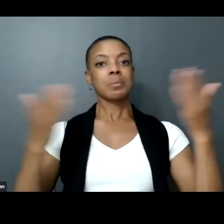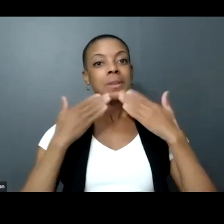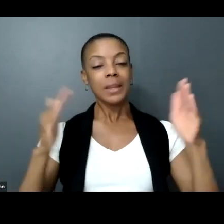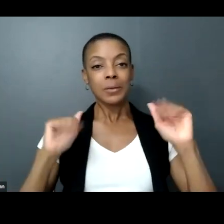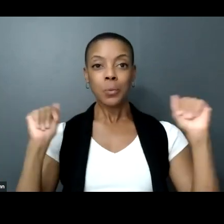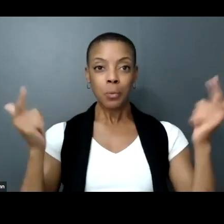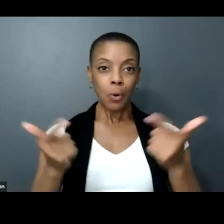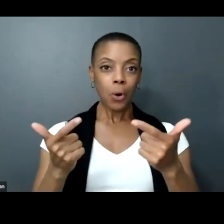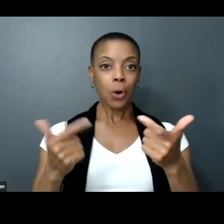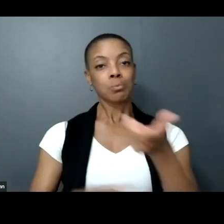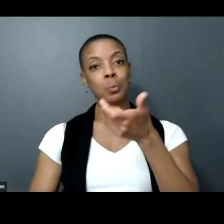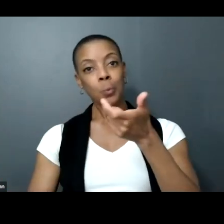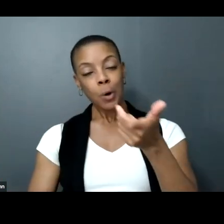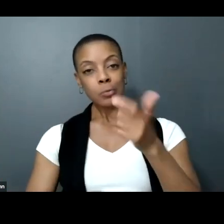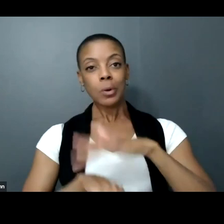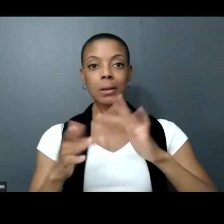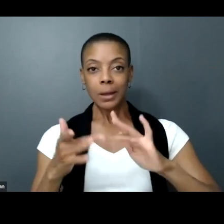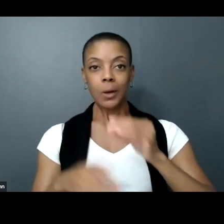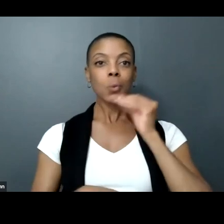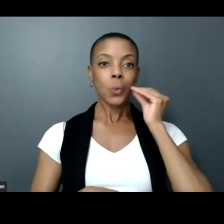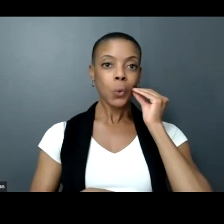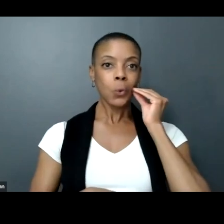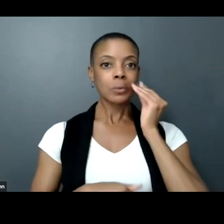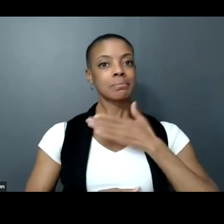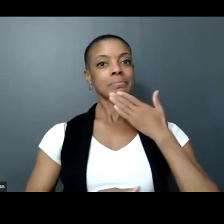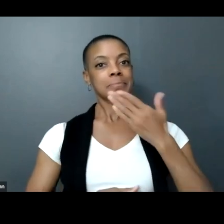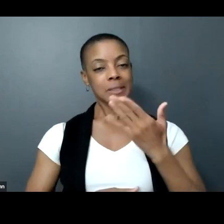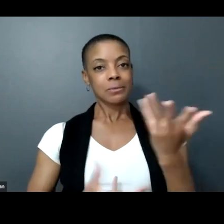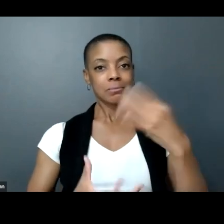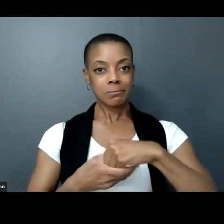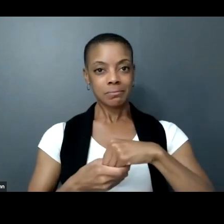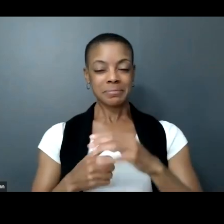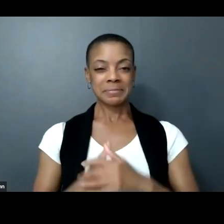home. I'm glad that you're all with us tonight, or wherever you might be.